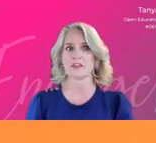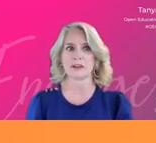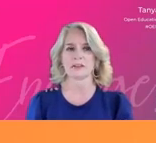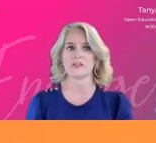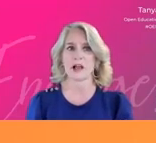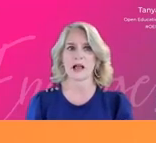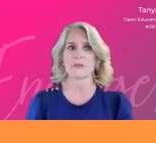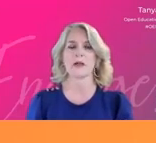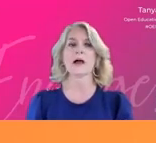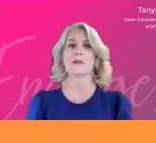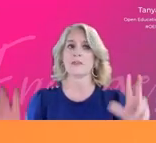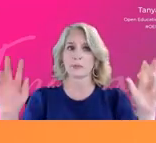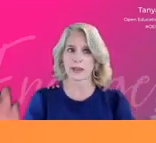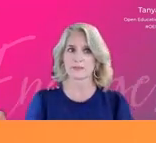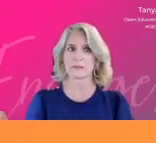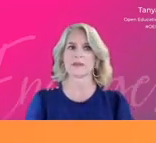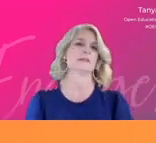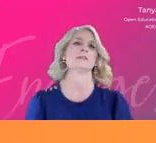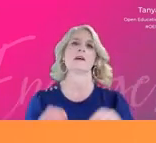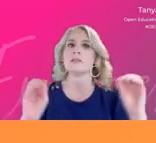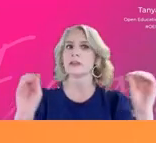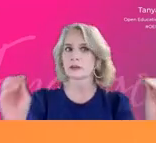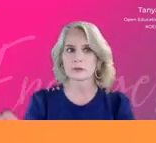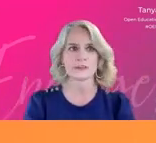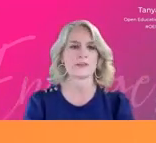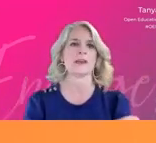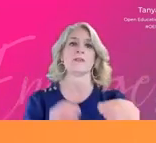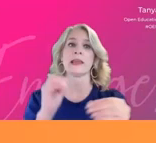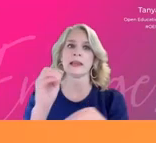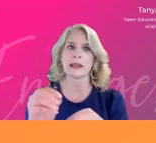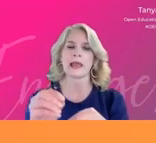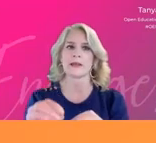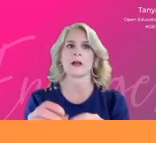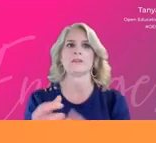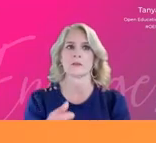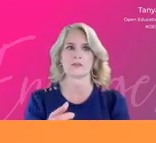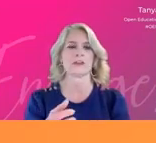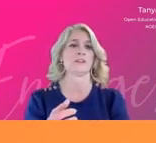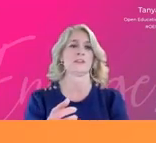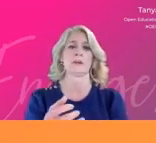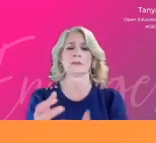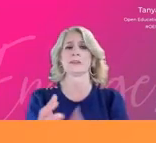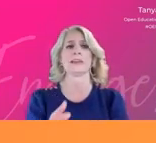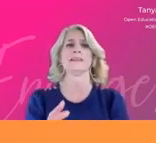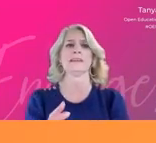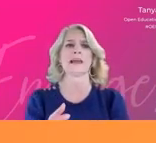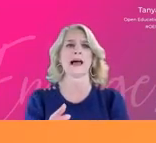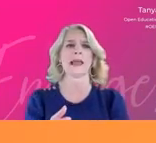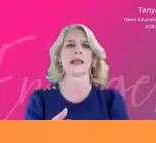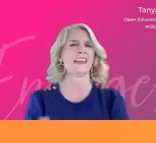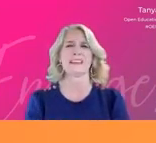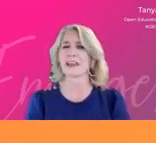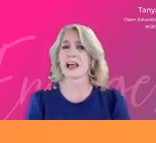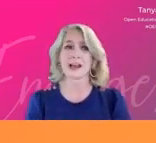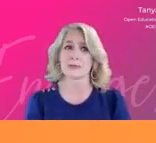did such a nice job of the brave spaces, of the inclusivity, of hitting head on social justice principles in